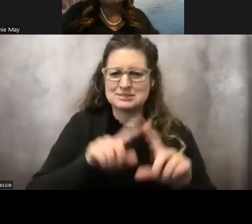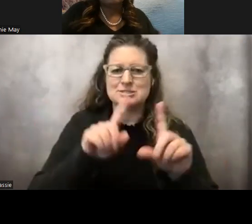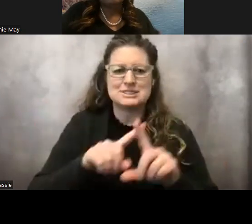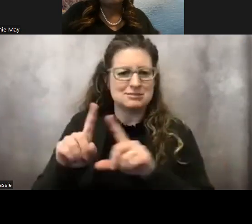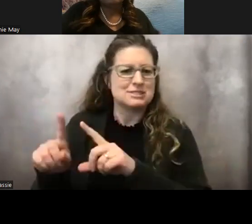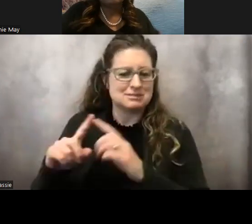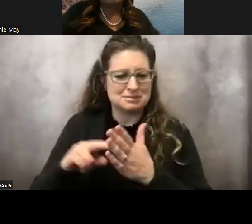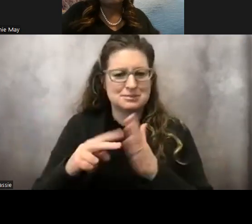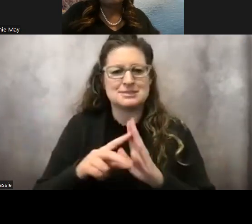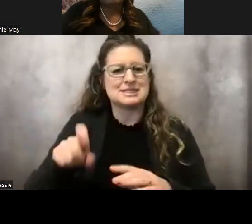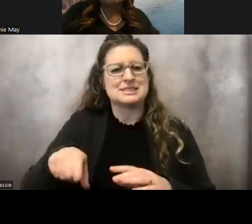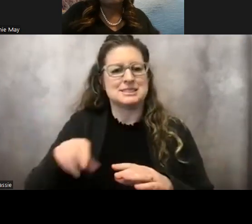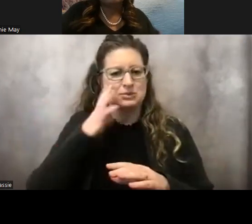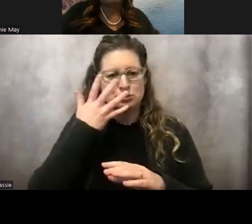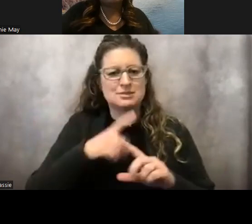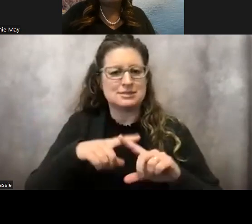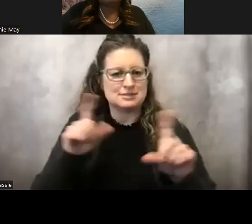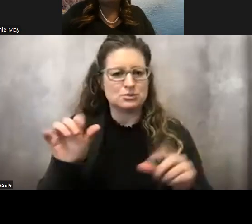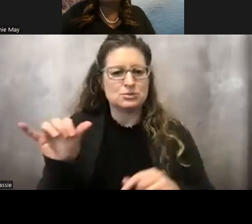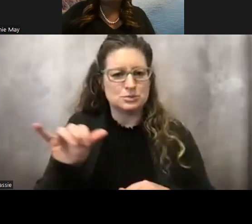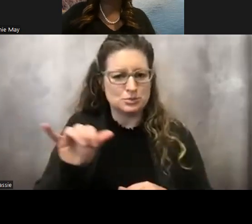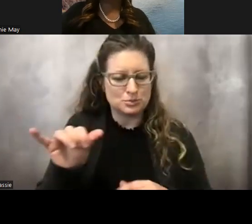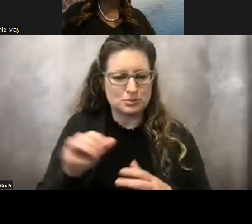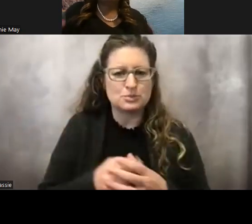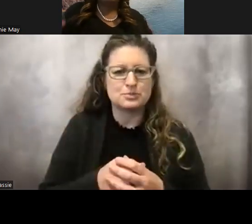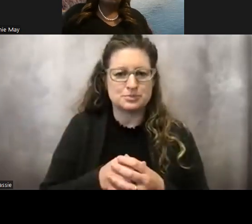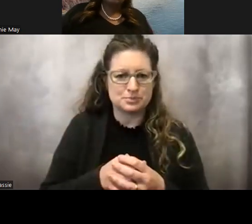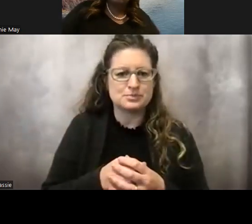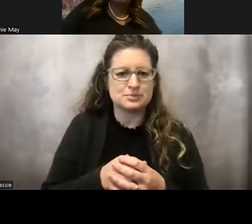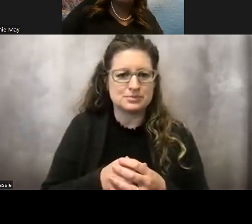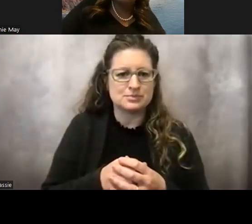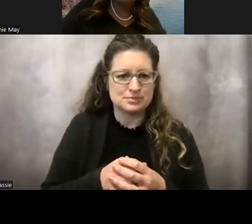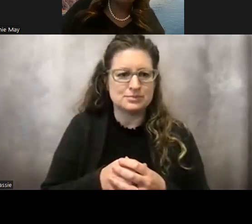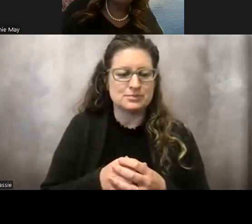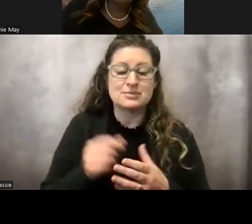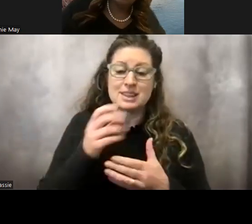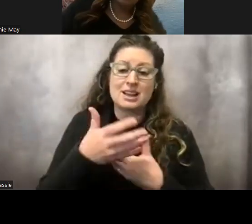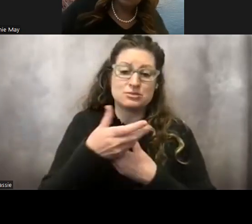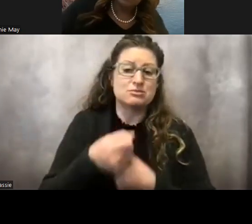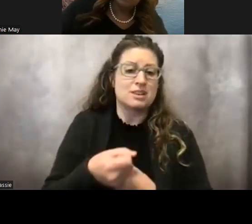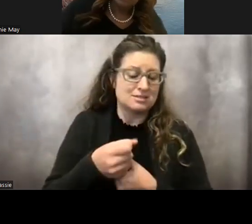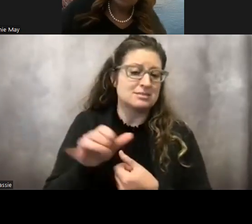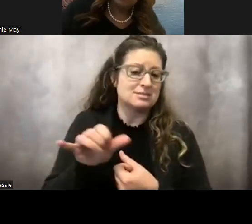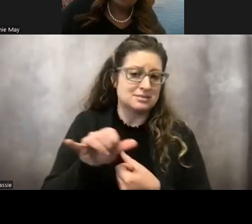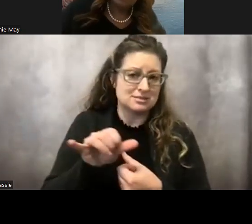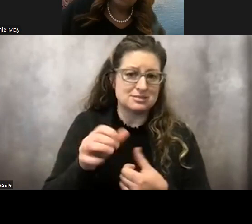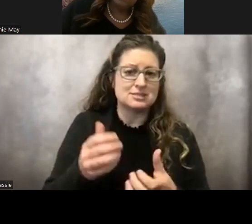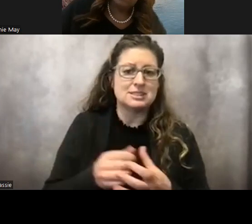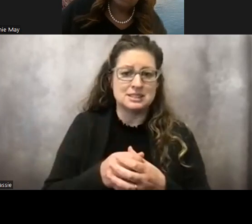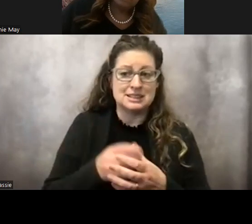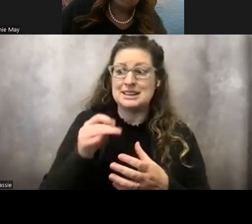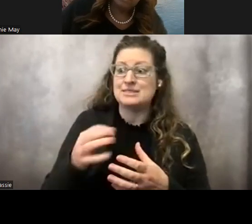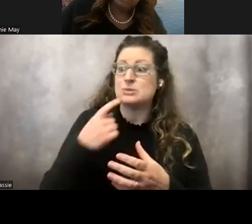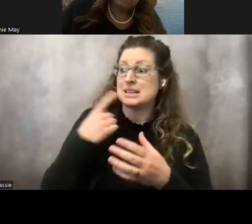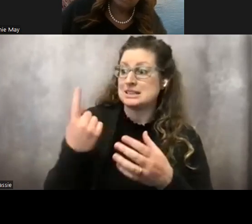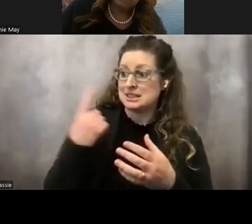just trust, if you will, in that the expectation of follow through,